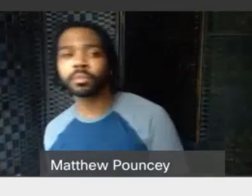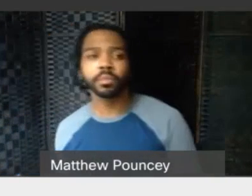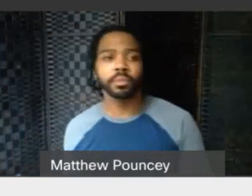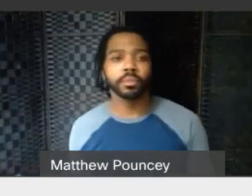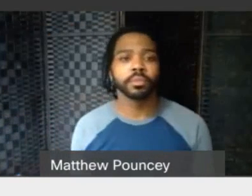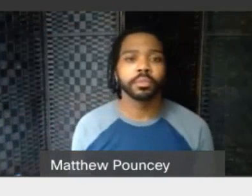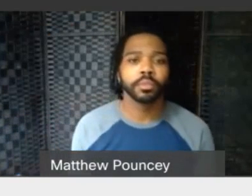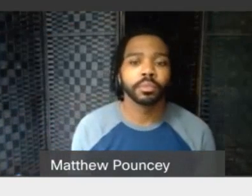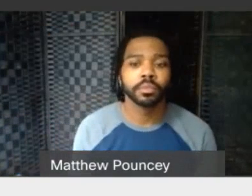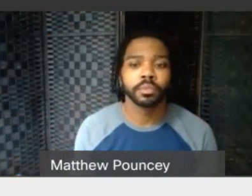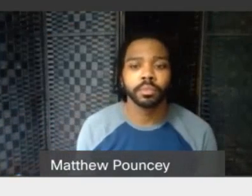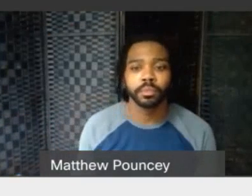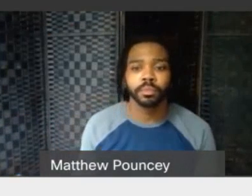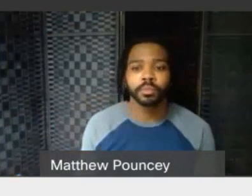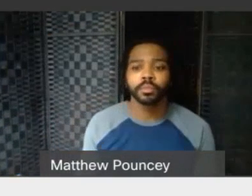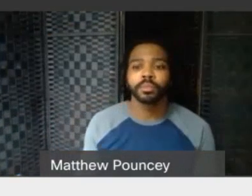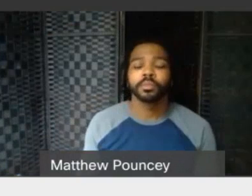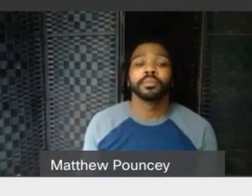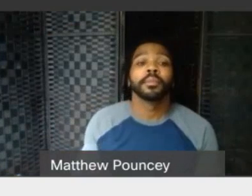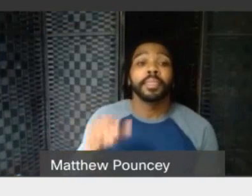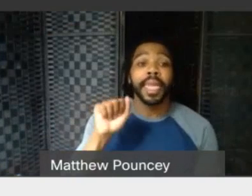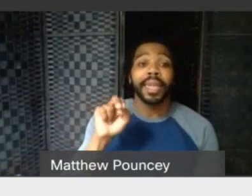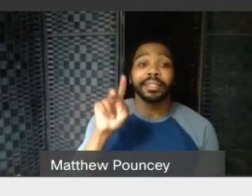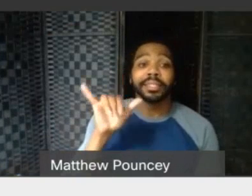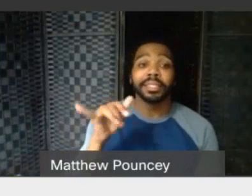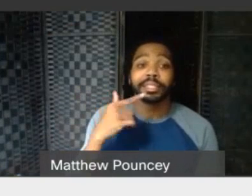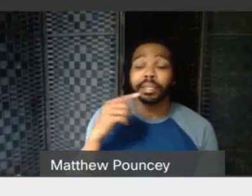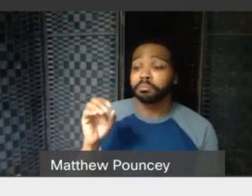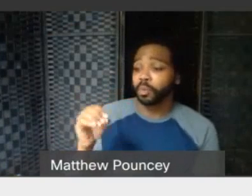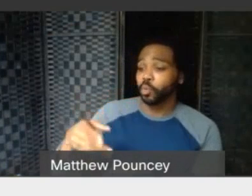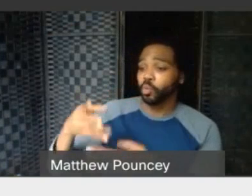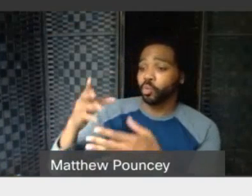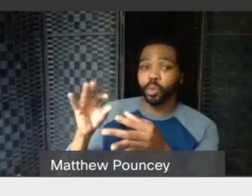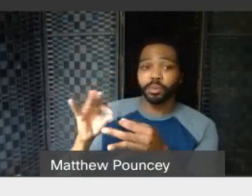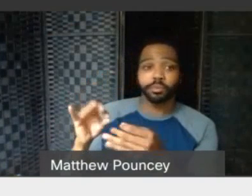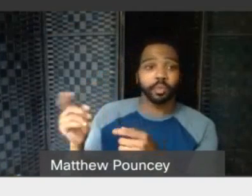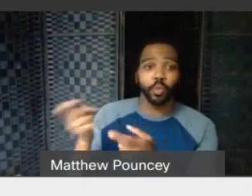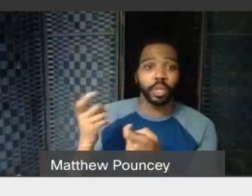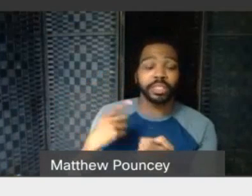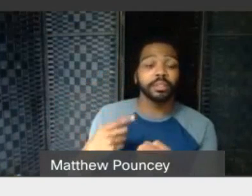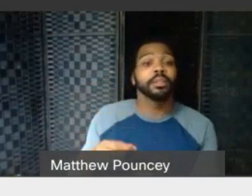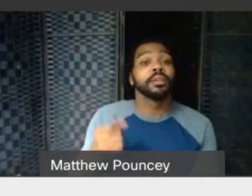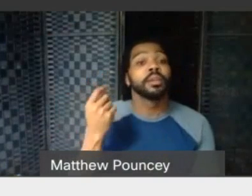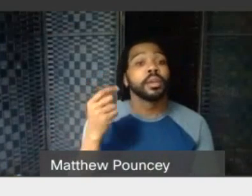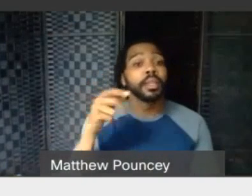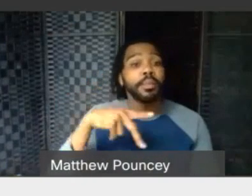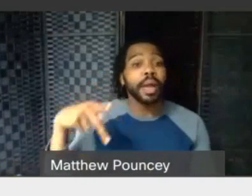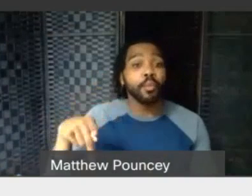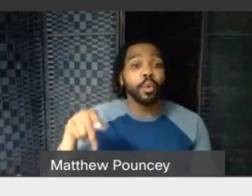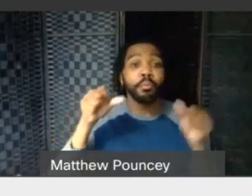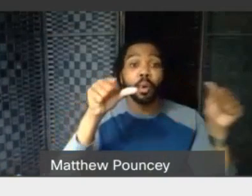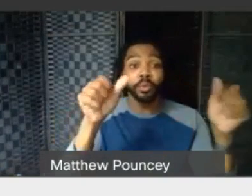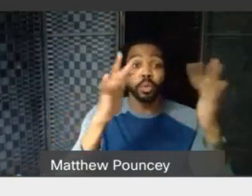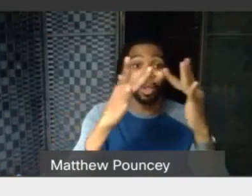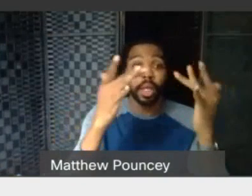So while there aren't questions, I'll just update, and the PowerPoint that gets posted on our website today will be corrected.